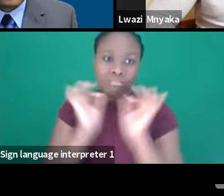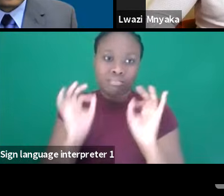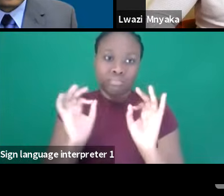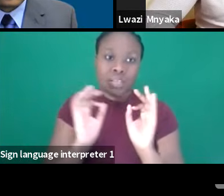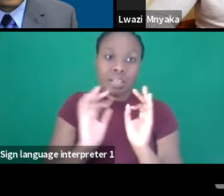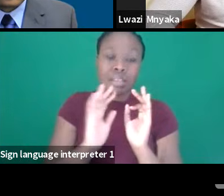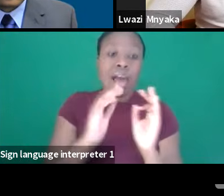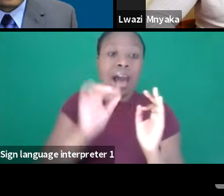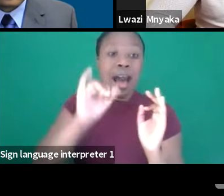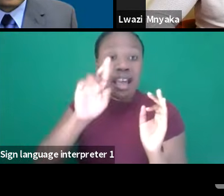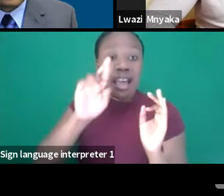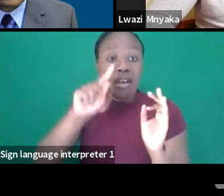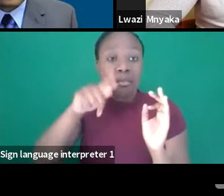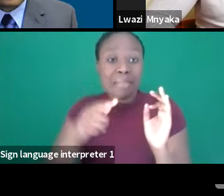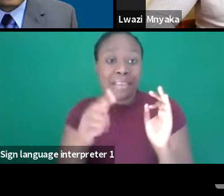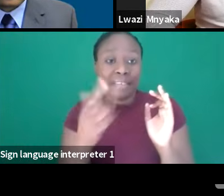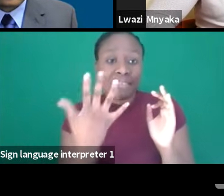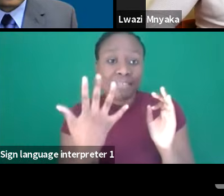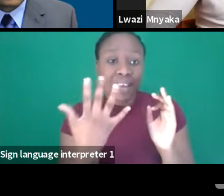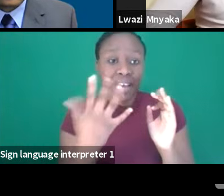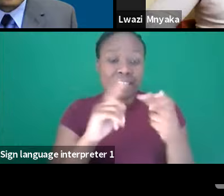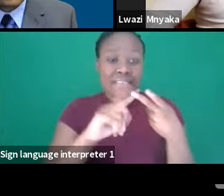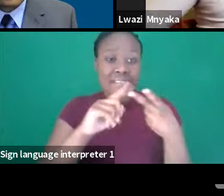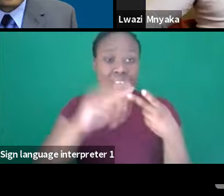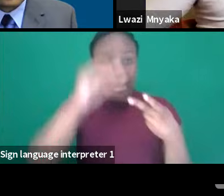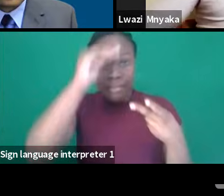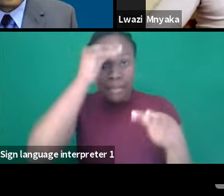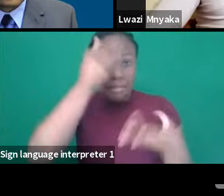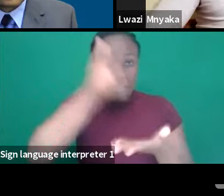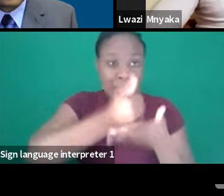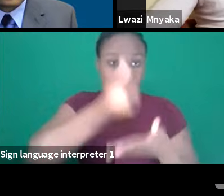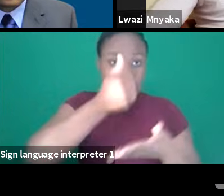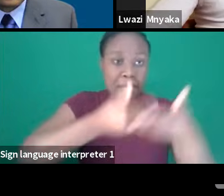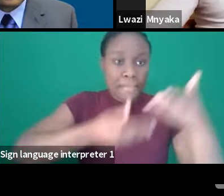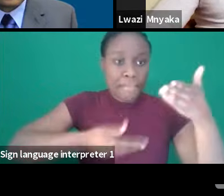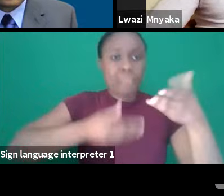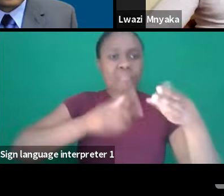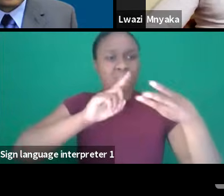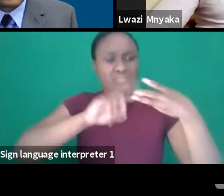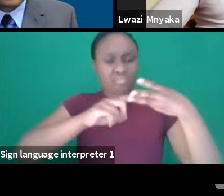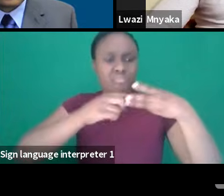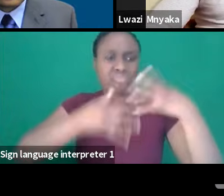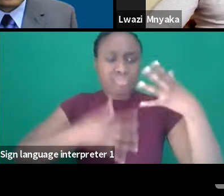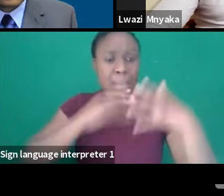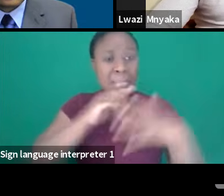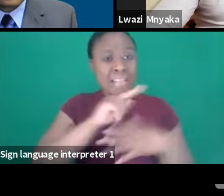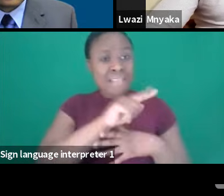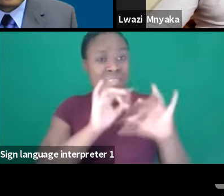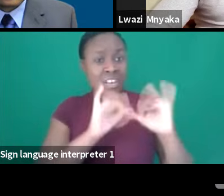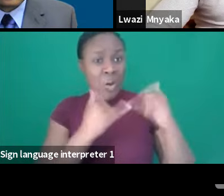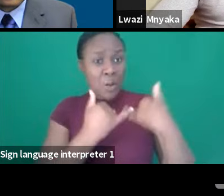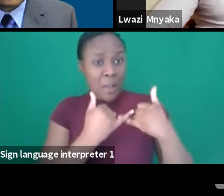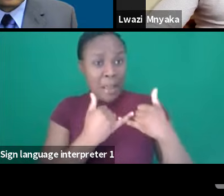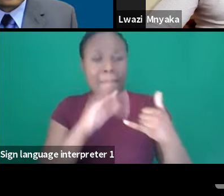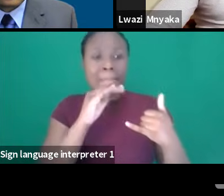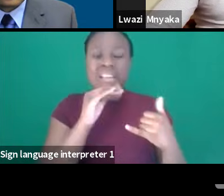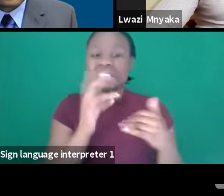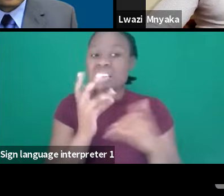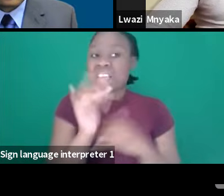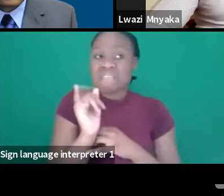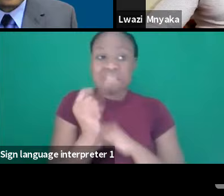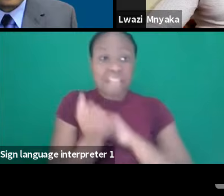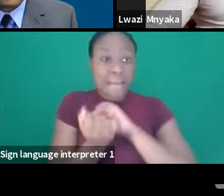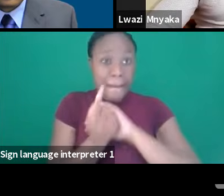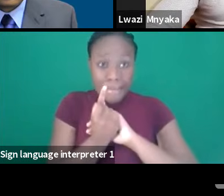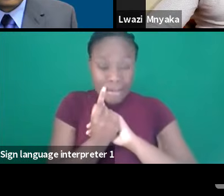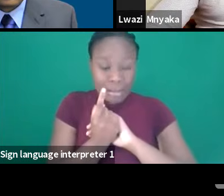to assist you, which is the reason we are saying that if that company has reconciled, meaning reconciled, that